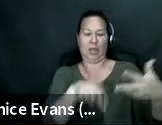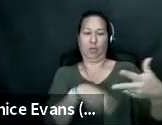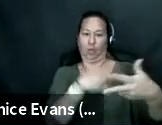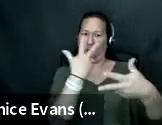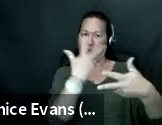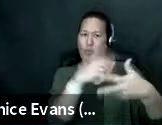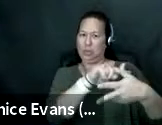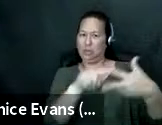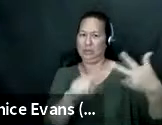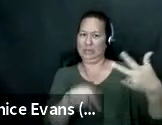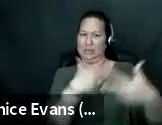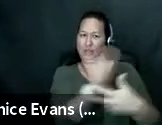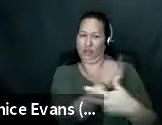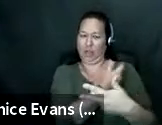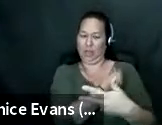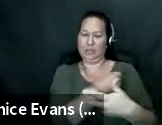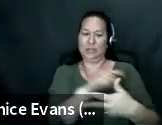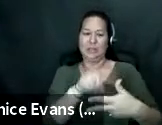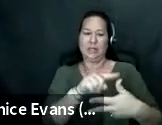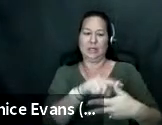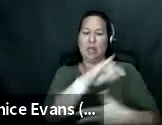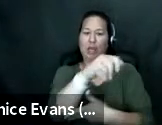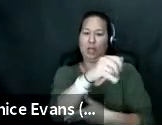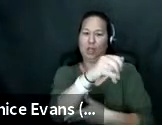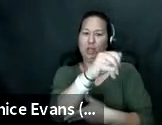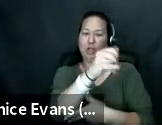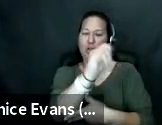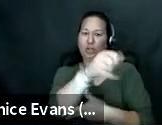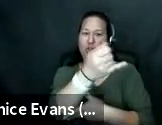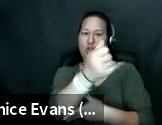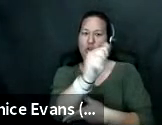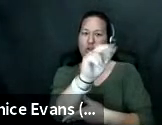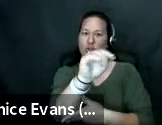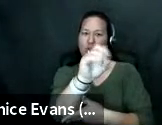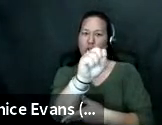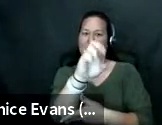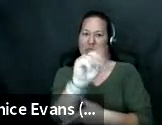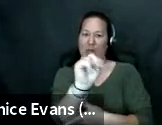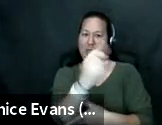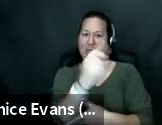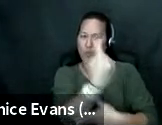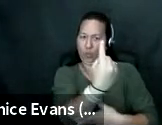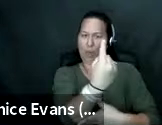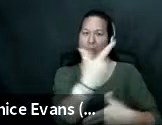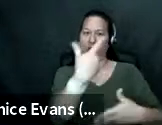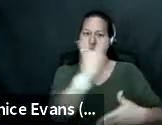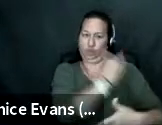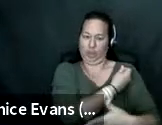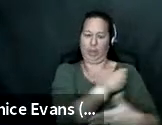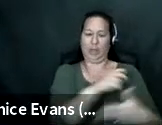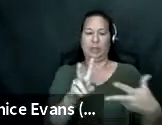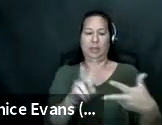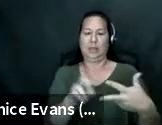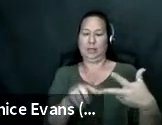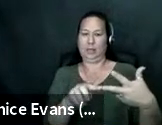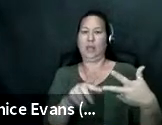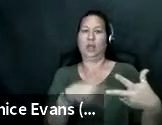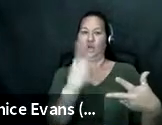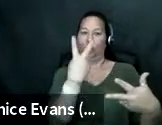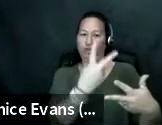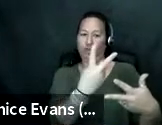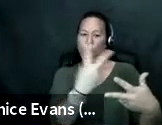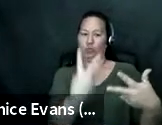Janssen vaccine, and it has been 2 weeks after your last dose. So if you're fully